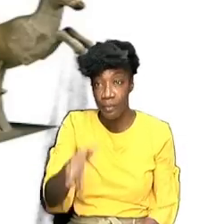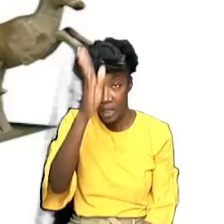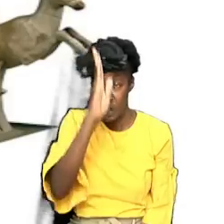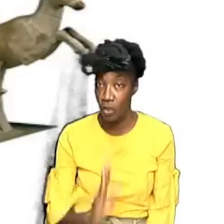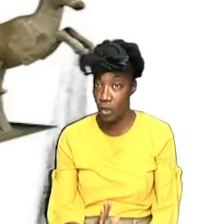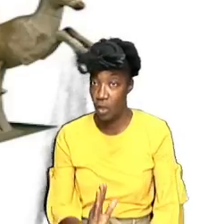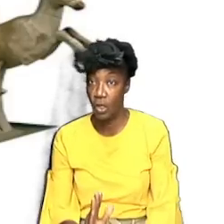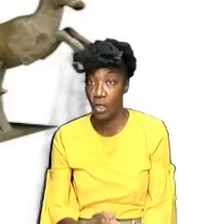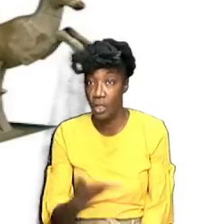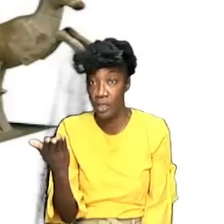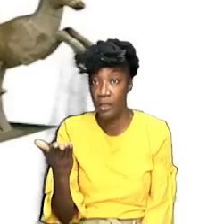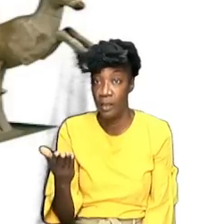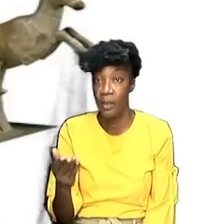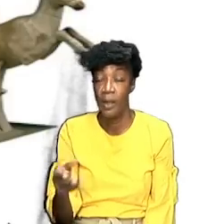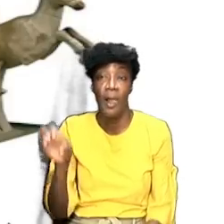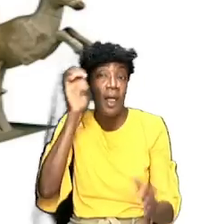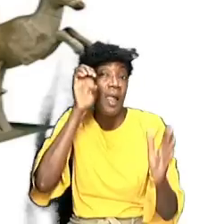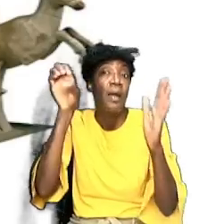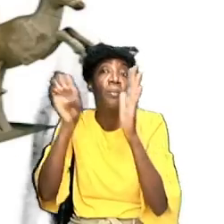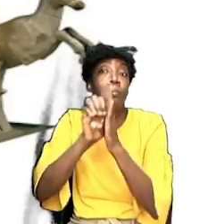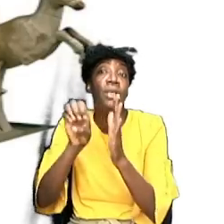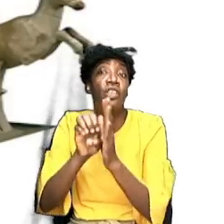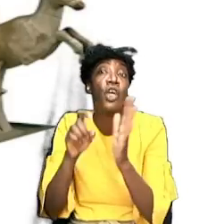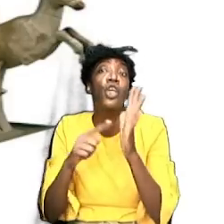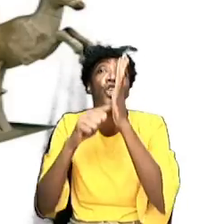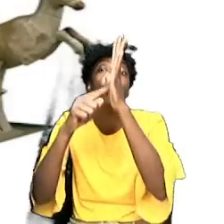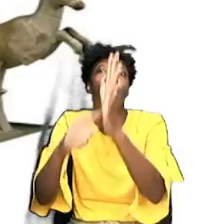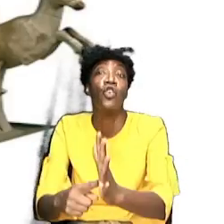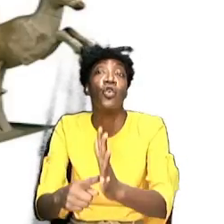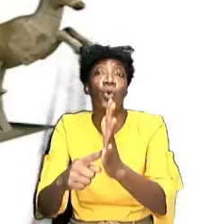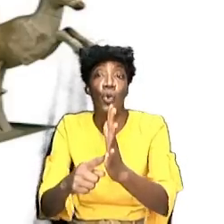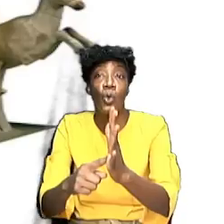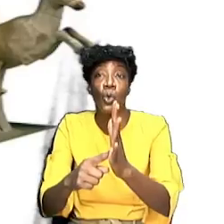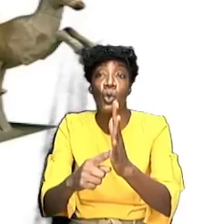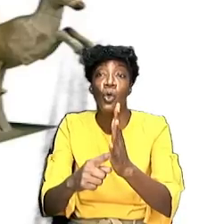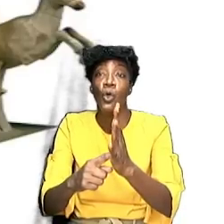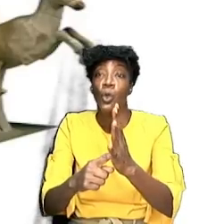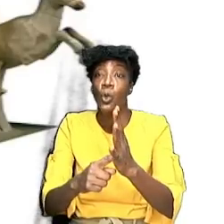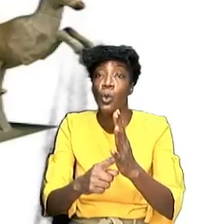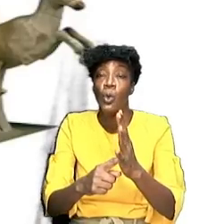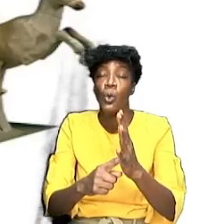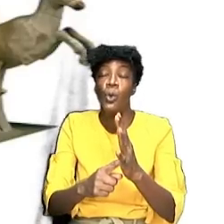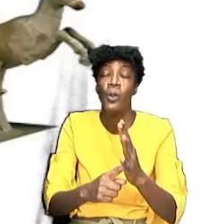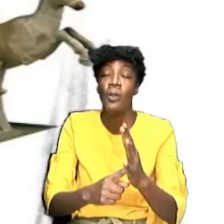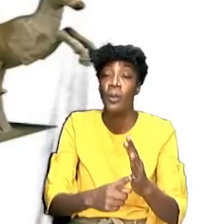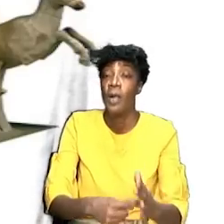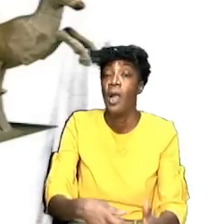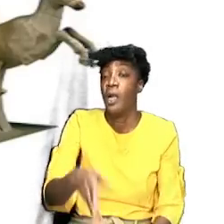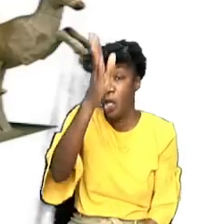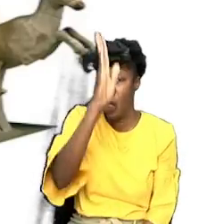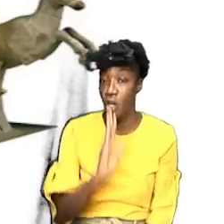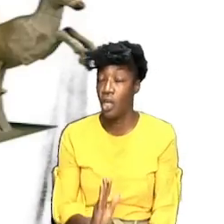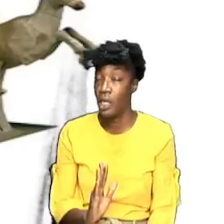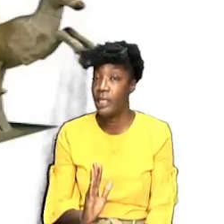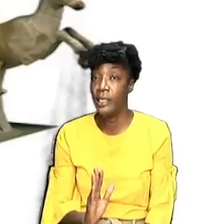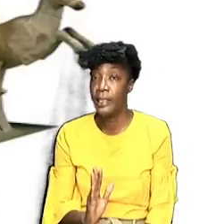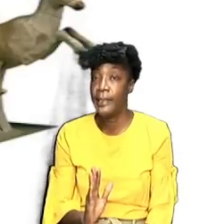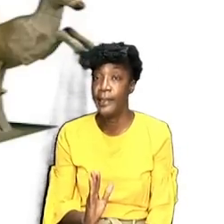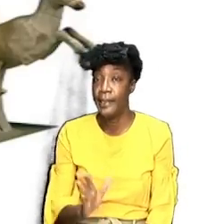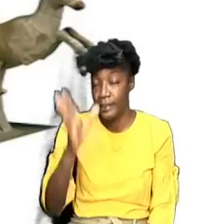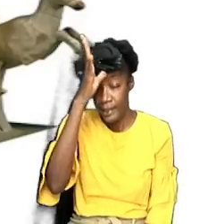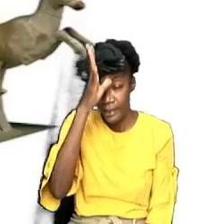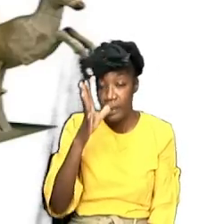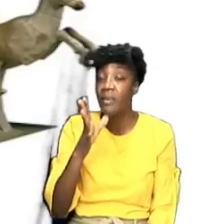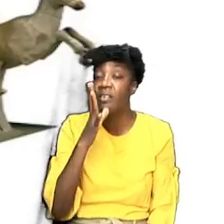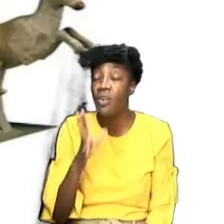there is actually a picture of the goddess Artemis. She was, I mentioned before, she was the